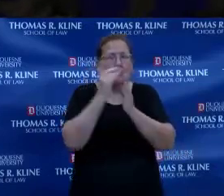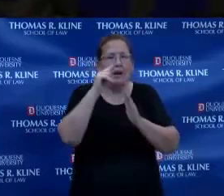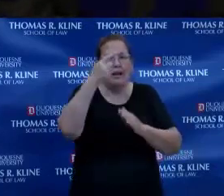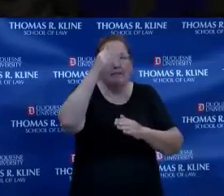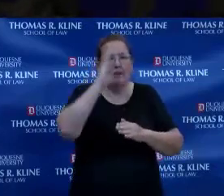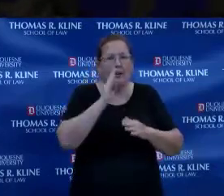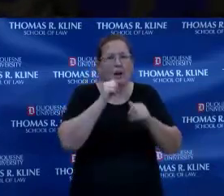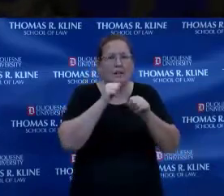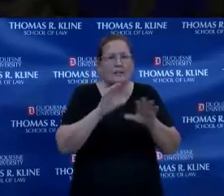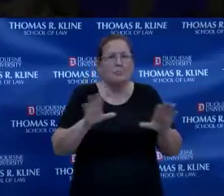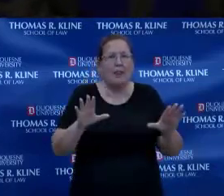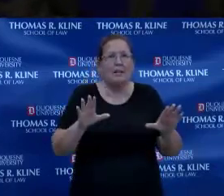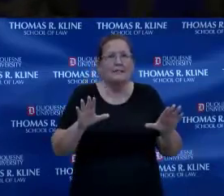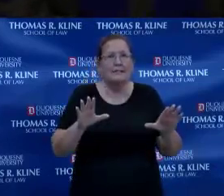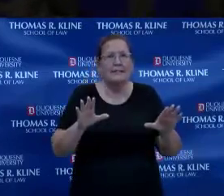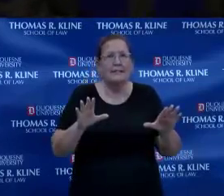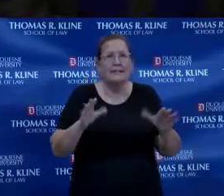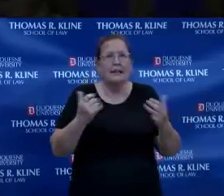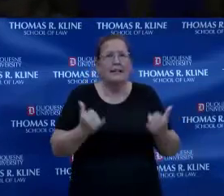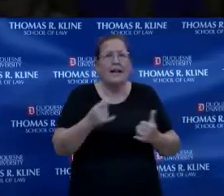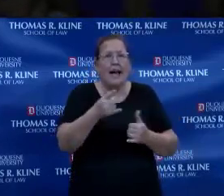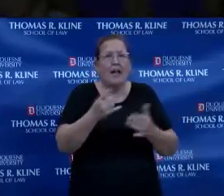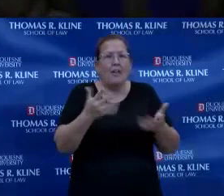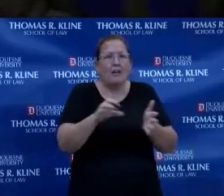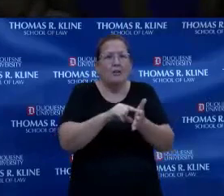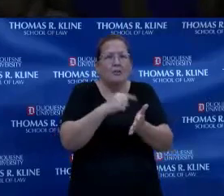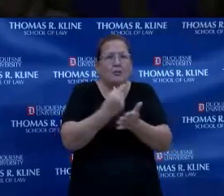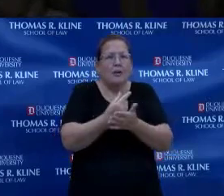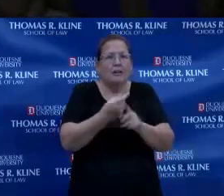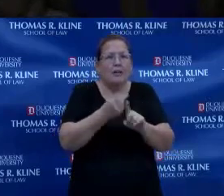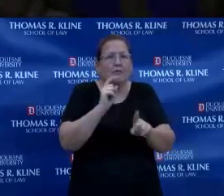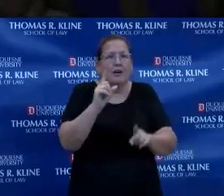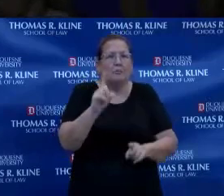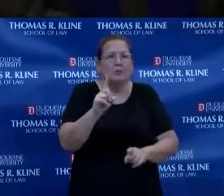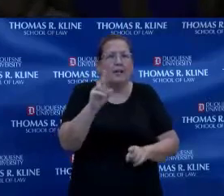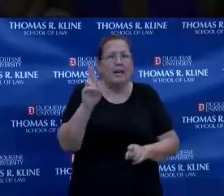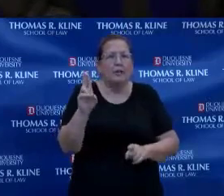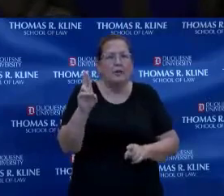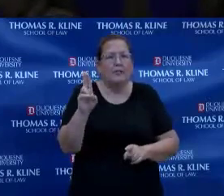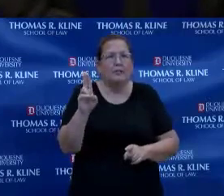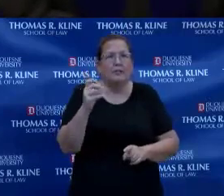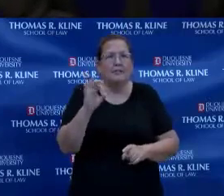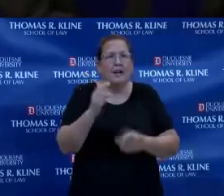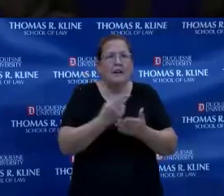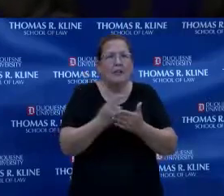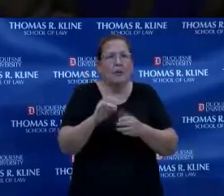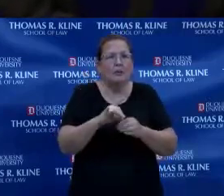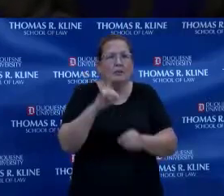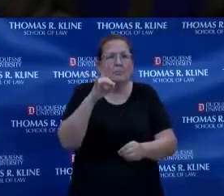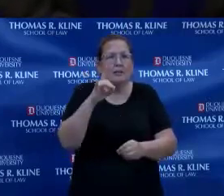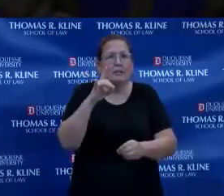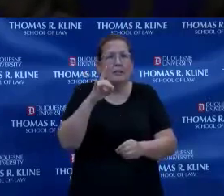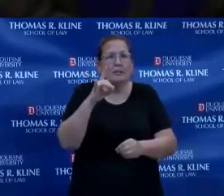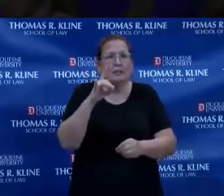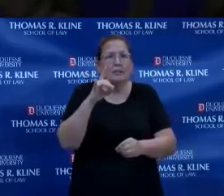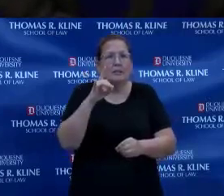blessing now that you have graduated from Duquesne University of the Holy Spirit.